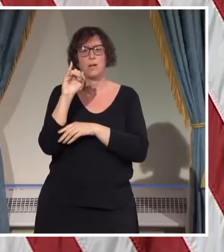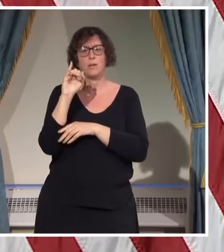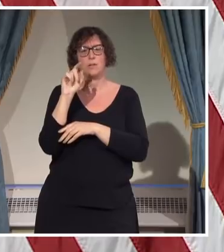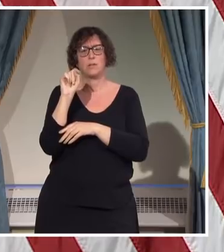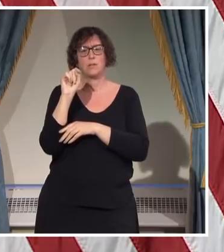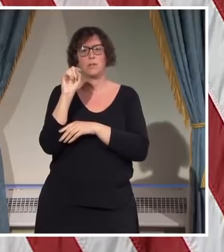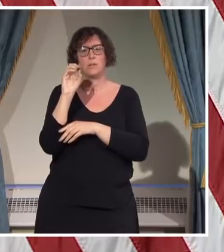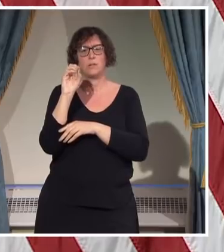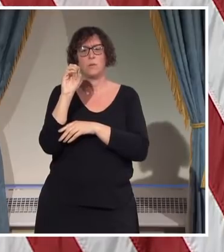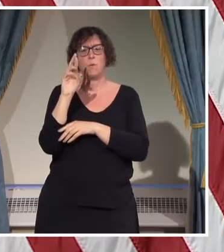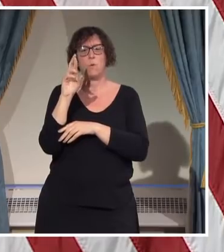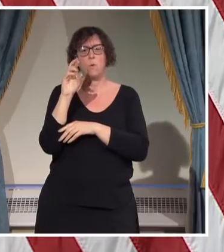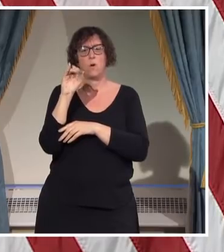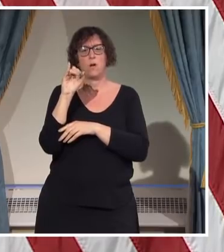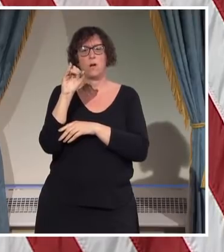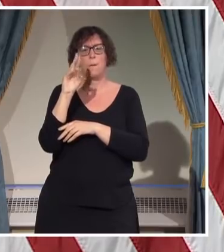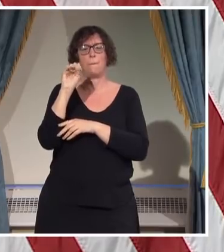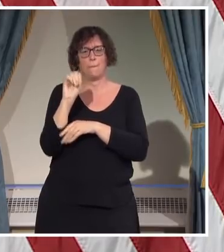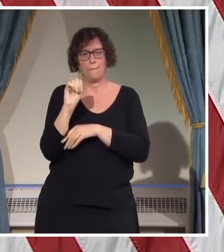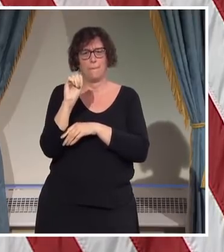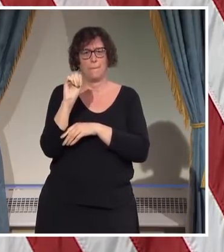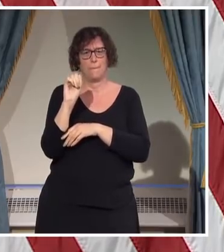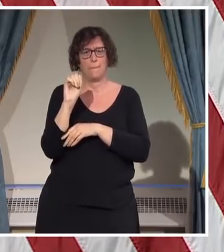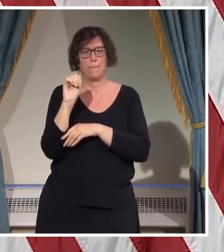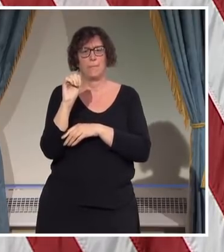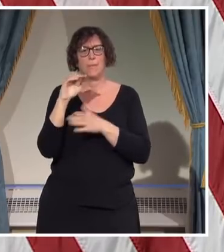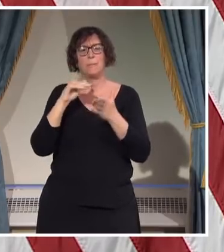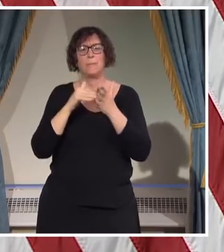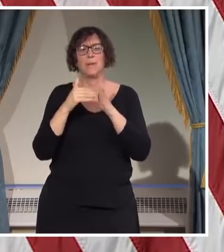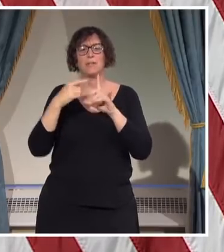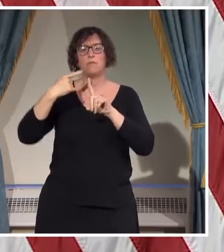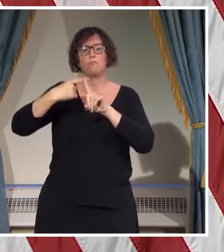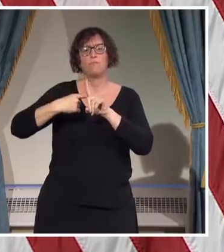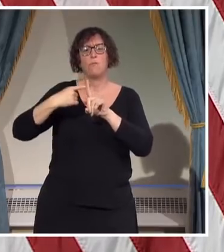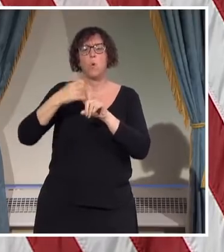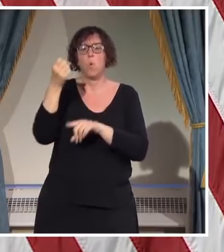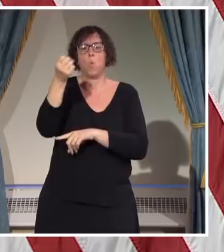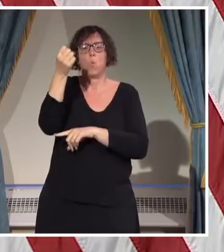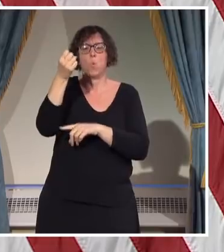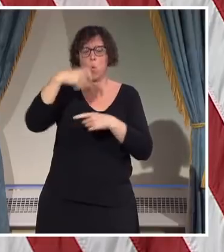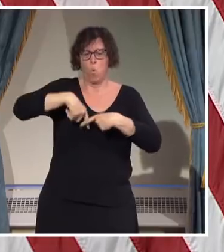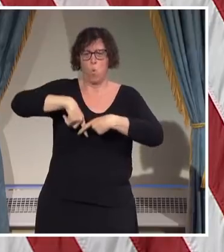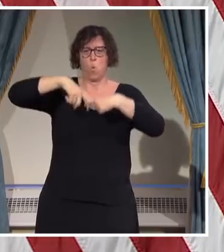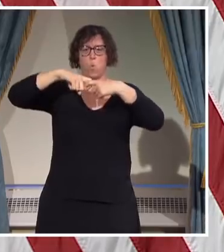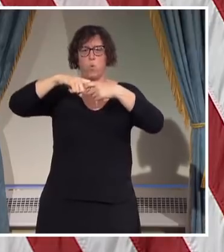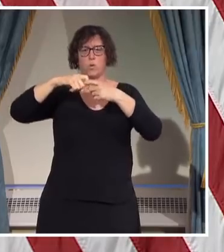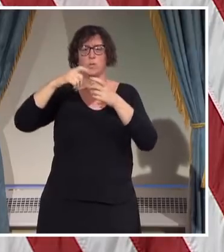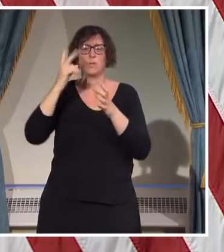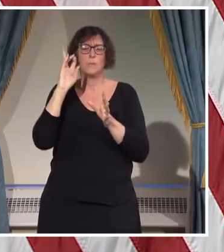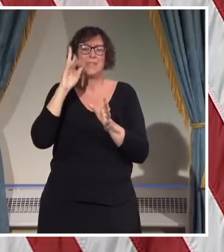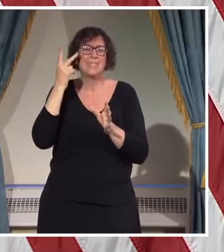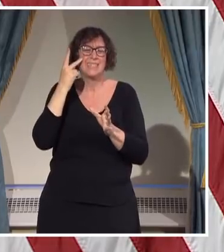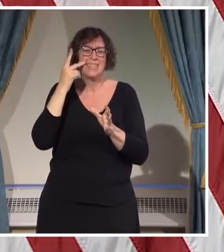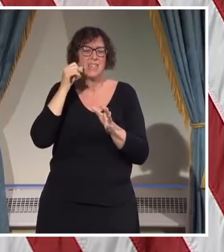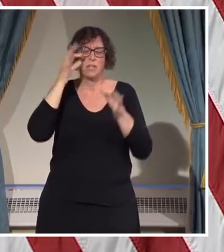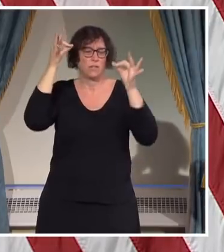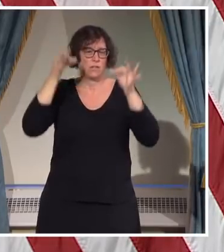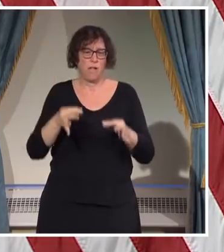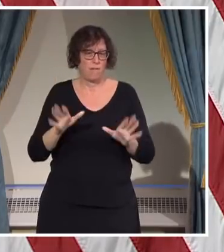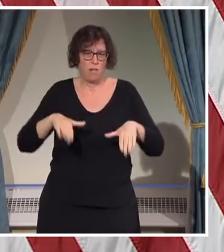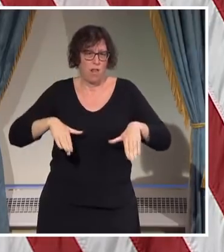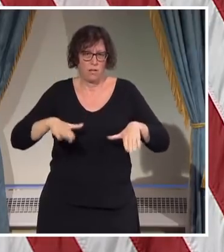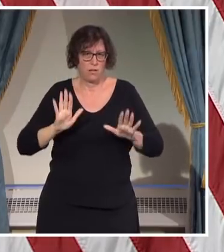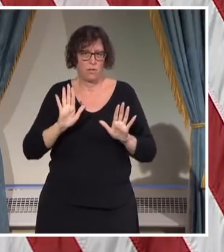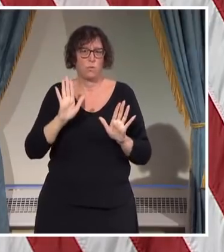pockets, again, I want to get all those details, and I want to see how long it's going to last, and I want to see how long this crisis is going to last. That will certainly